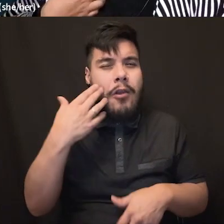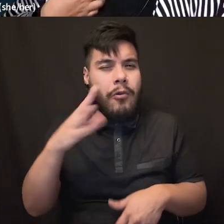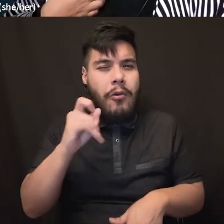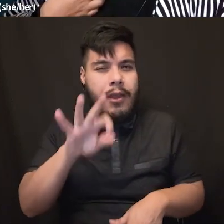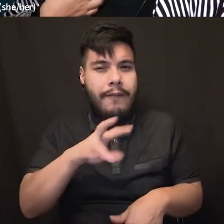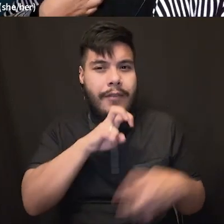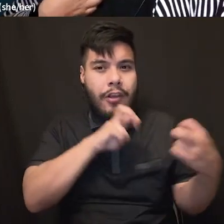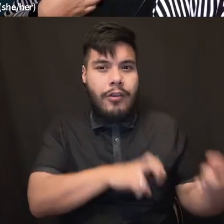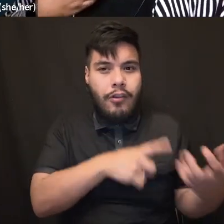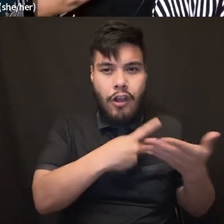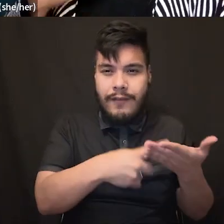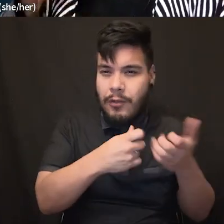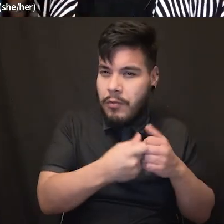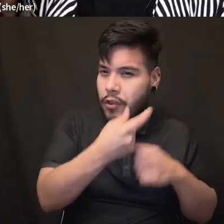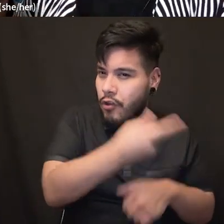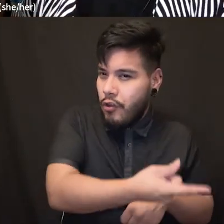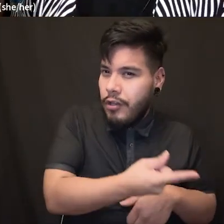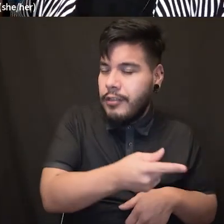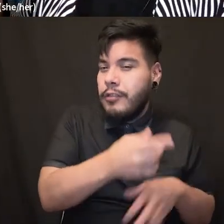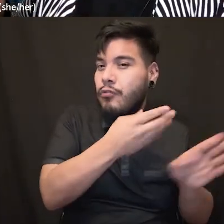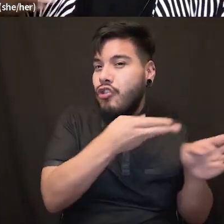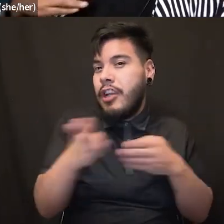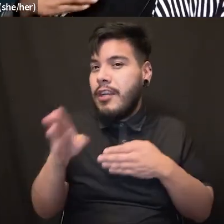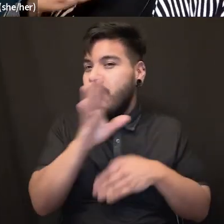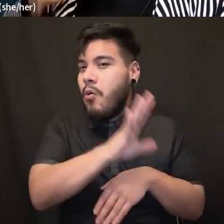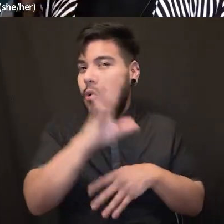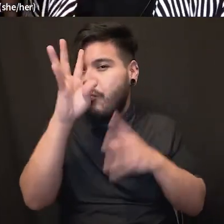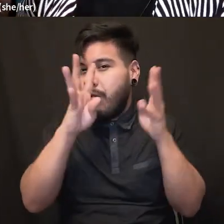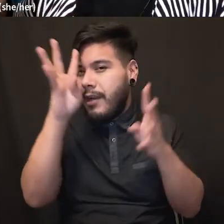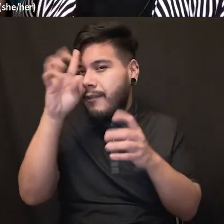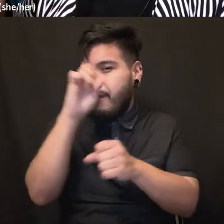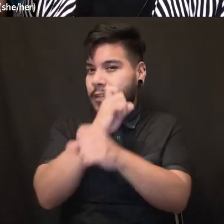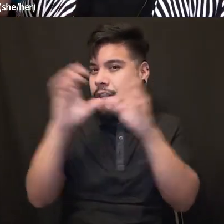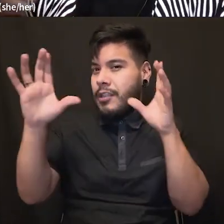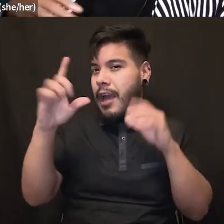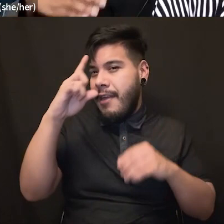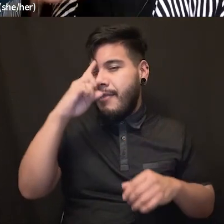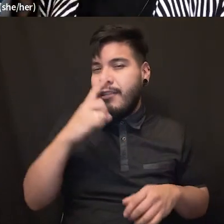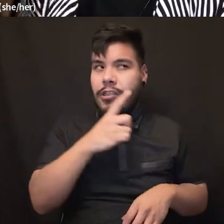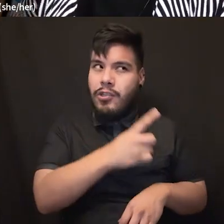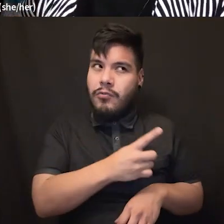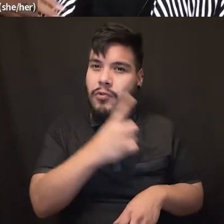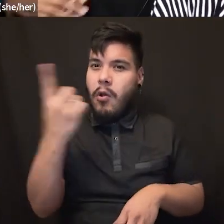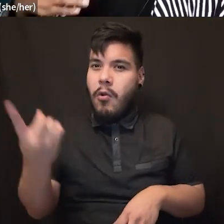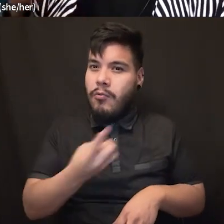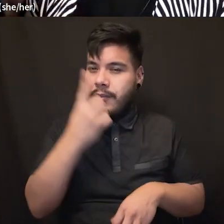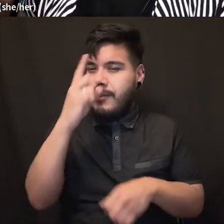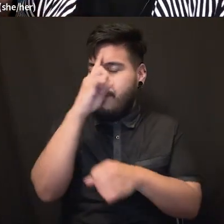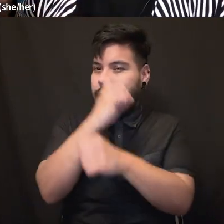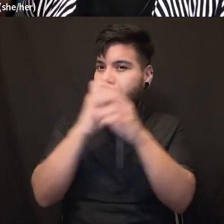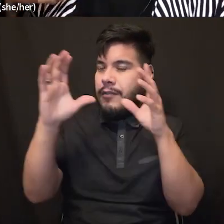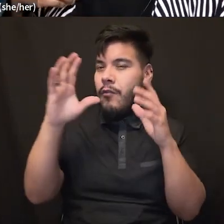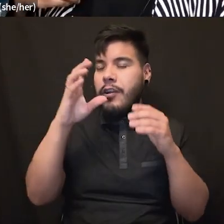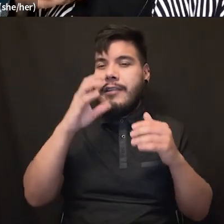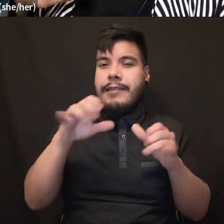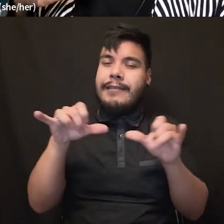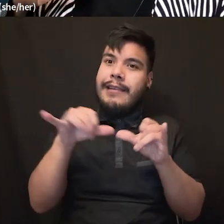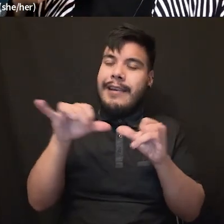her change her creative vision or anything. I think she always had a vision for there to be a size diversity in the